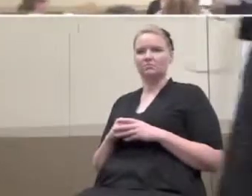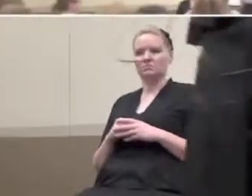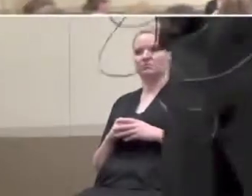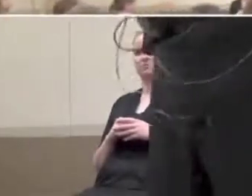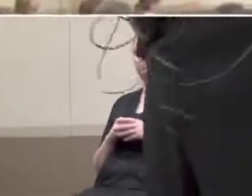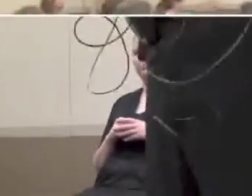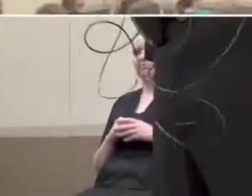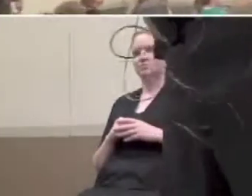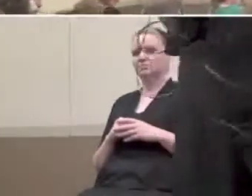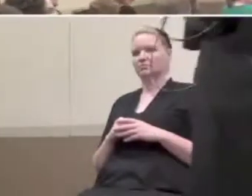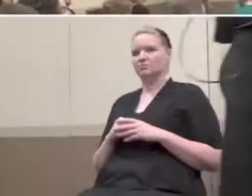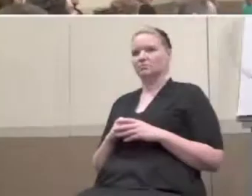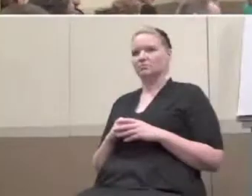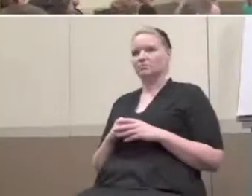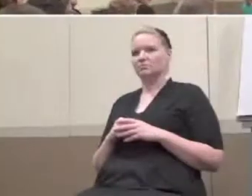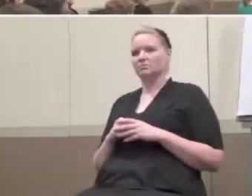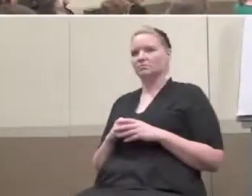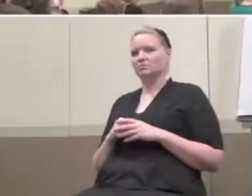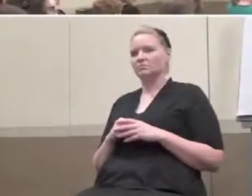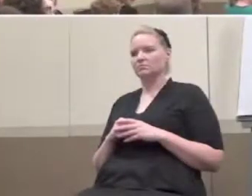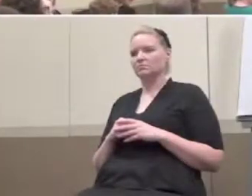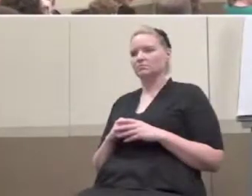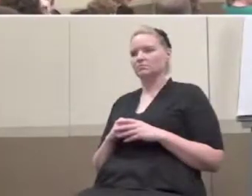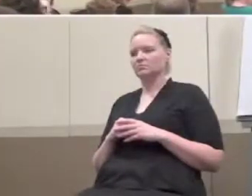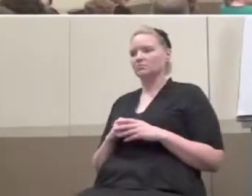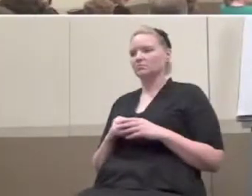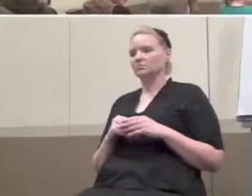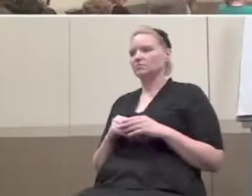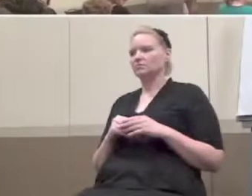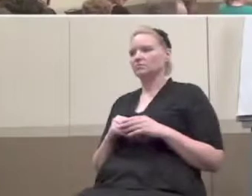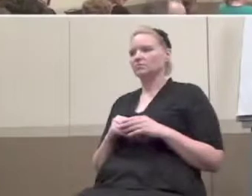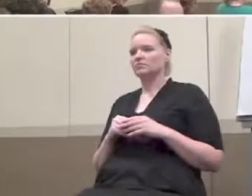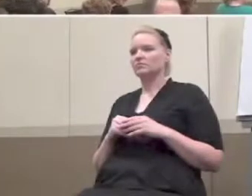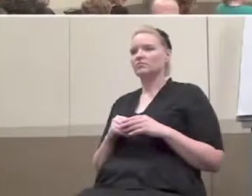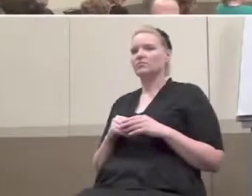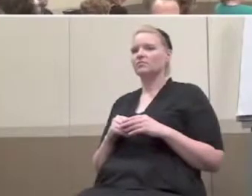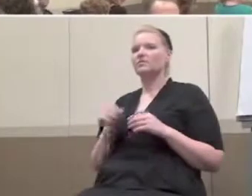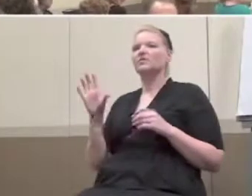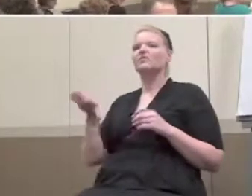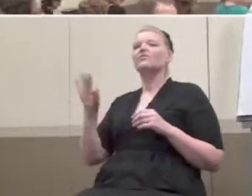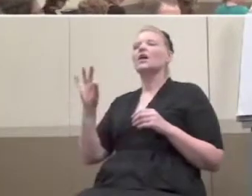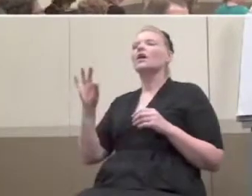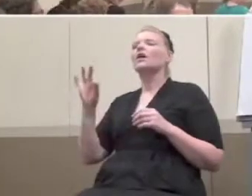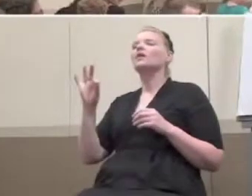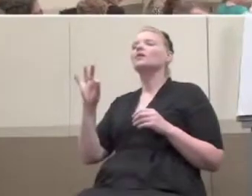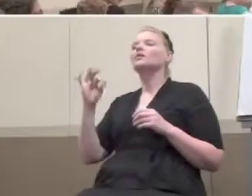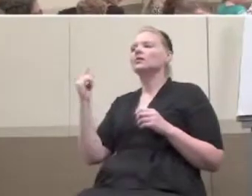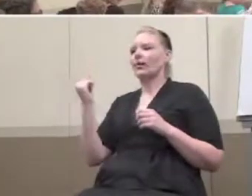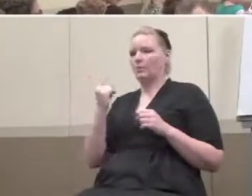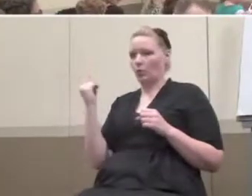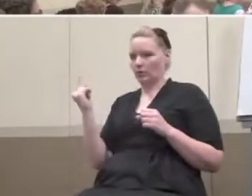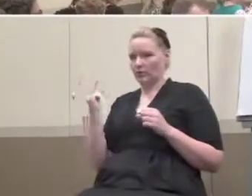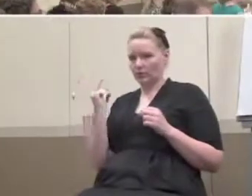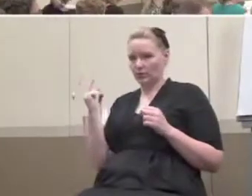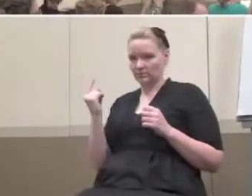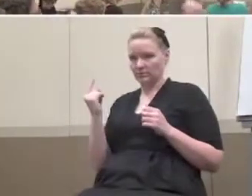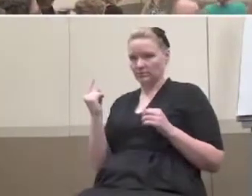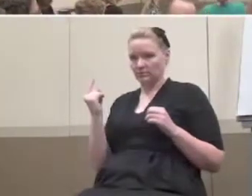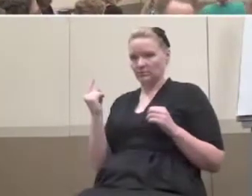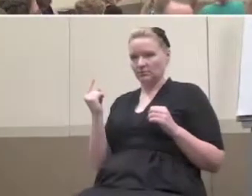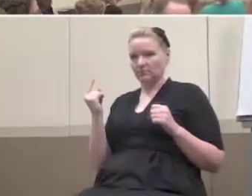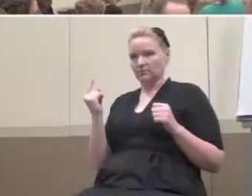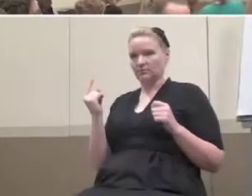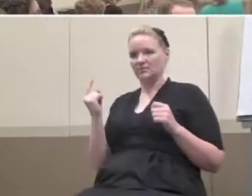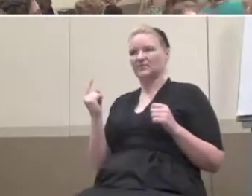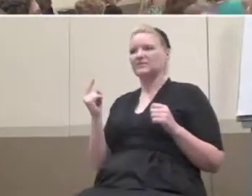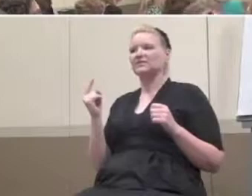on this side. Pass these out and take one. Okay? Then you're going to find somebody who has